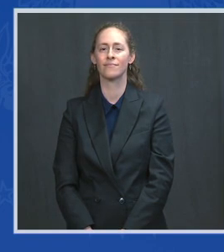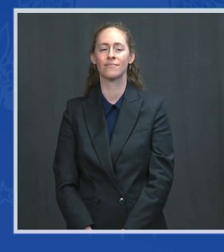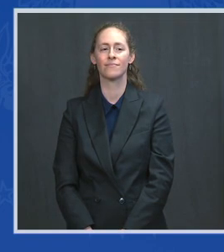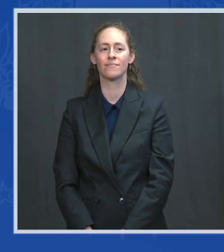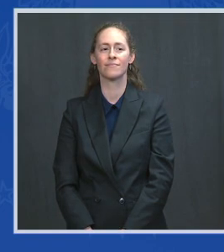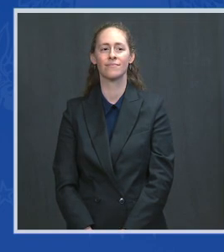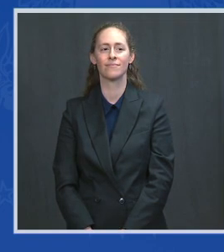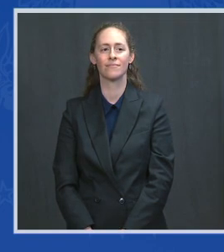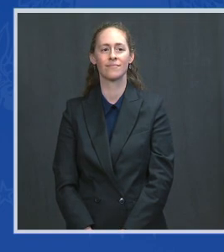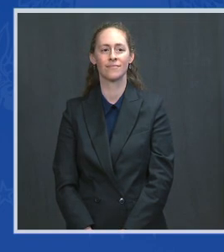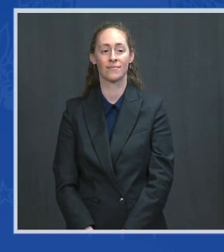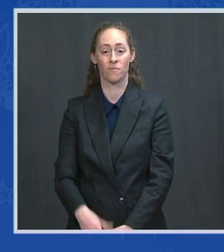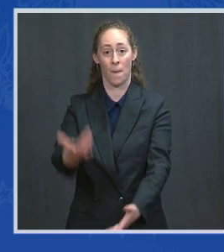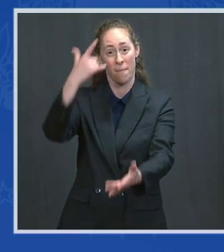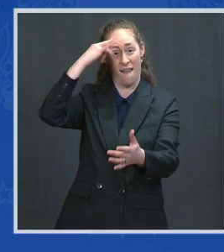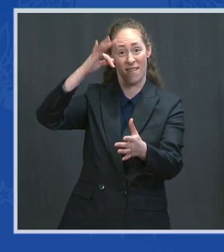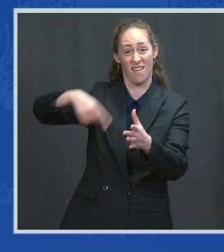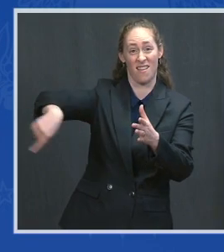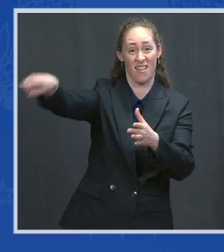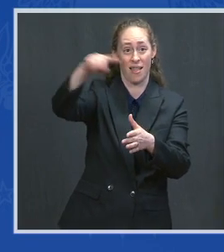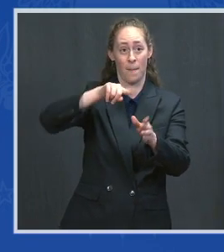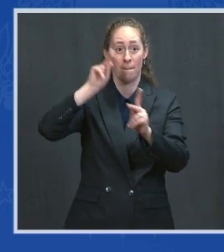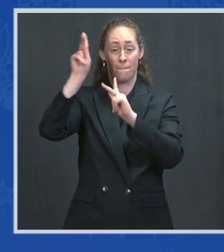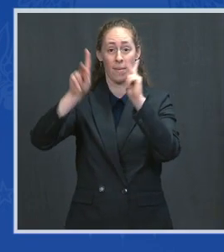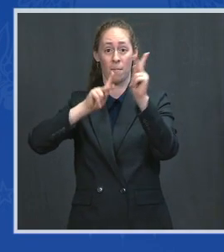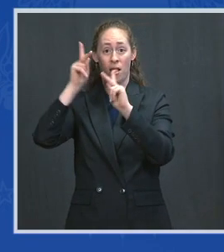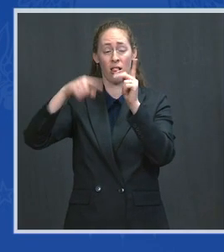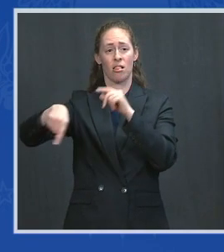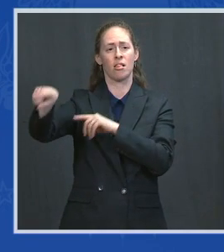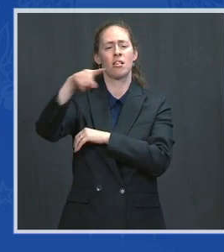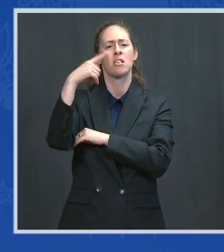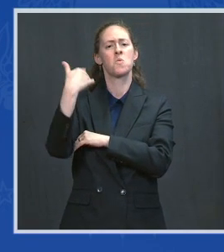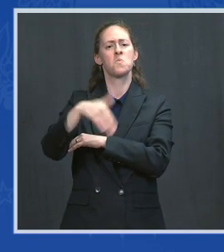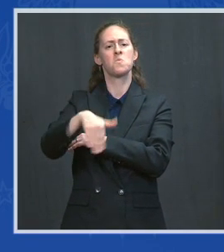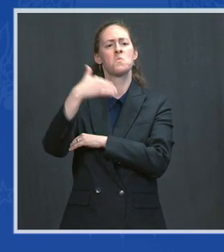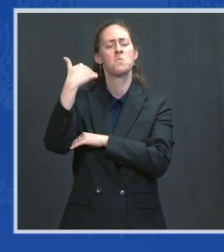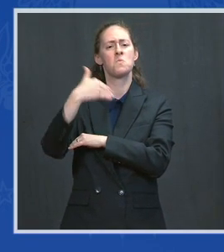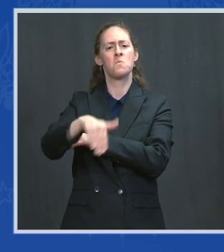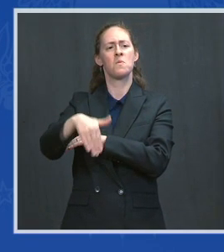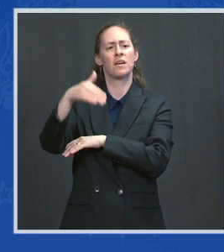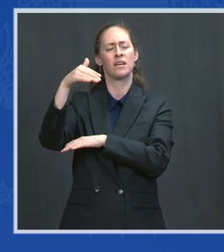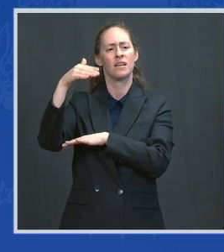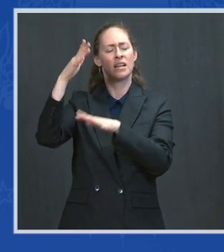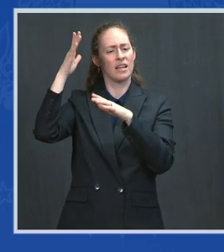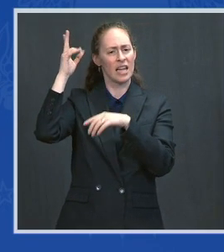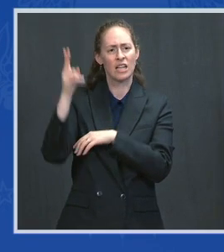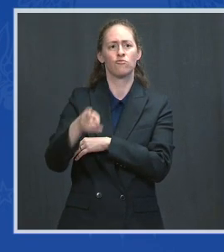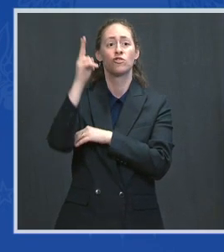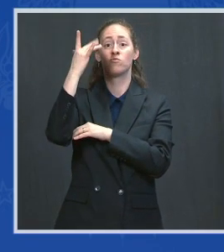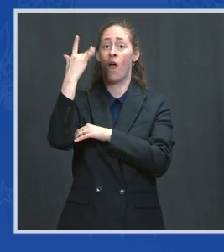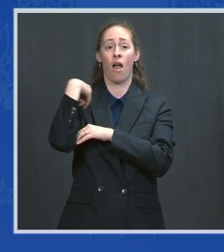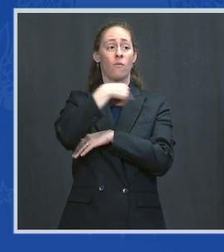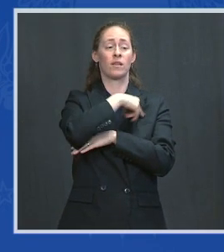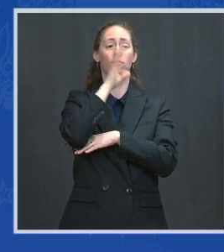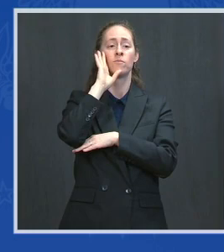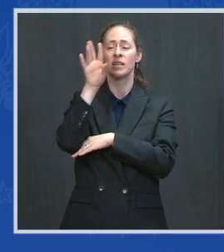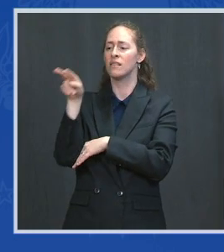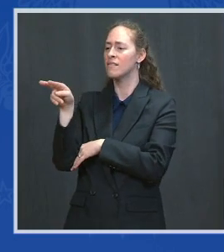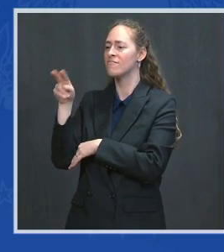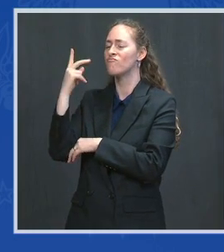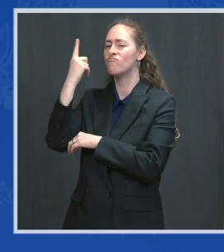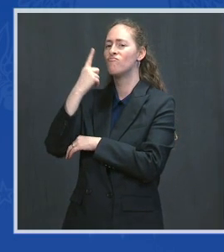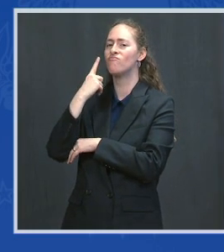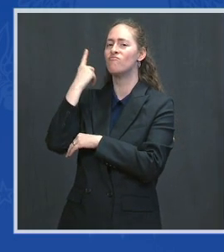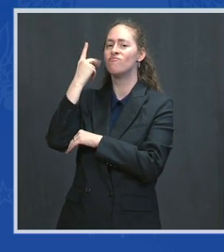Because of you, history will remember this day and this moment when our nation